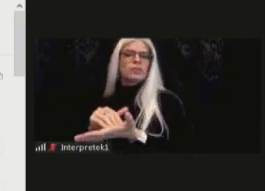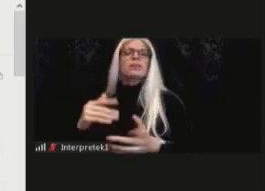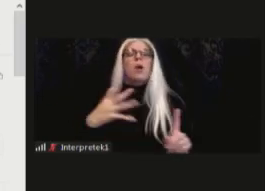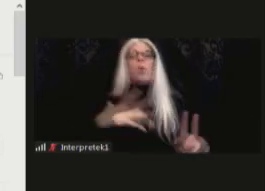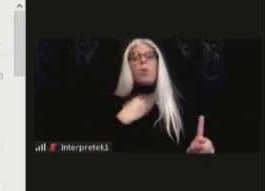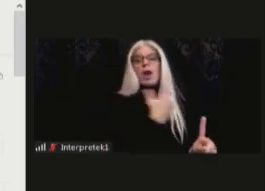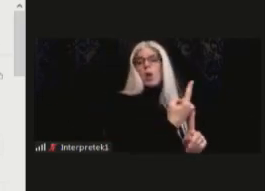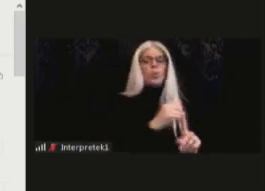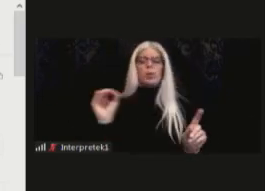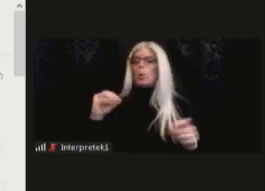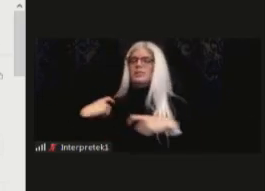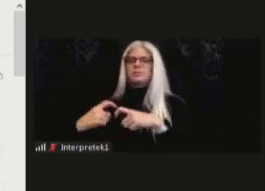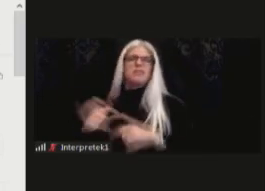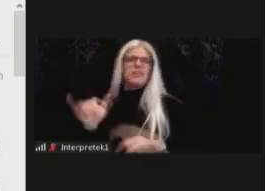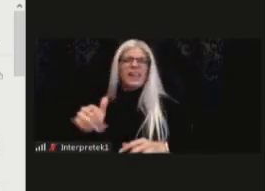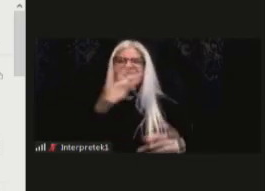slide.